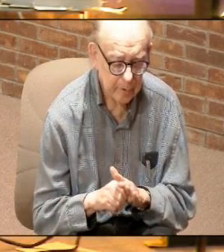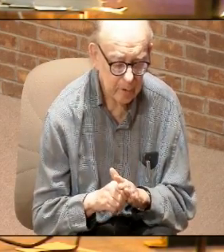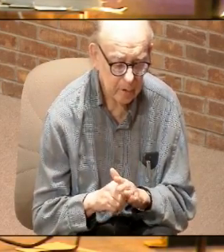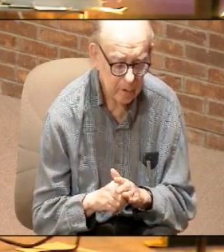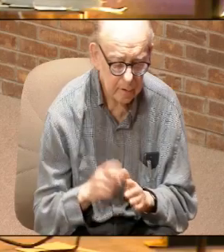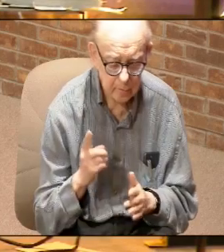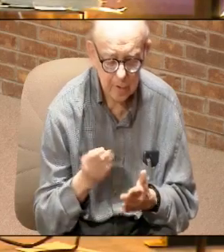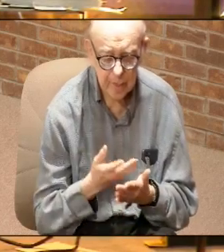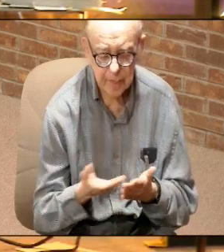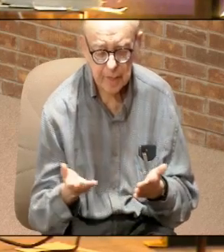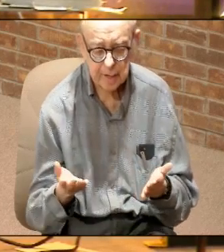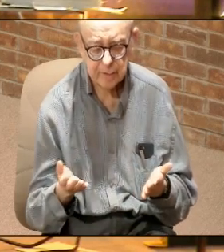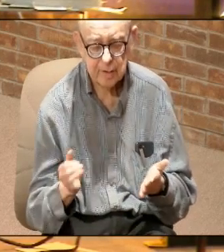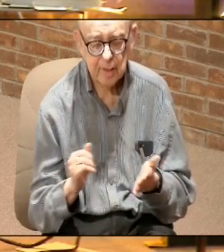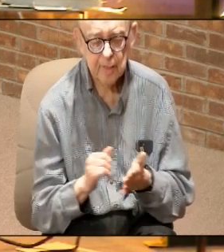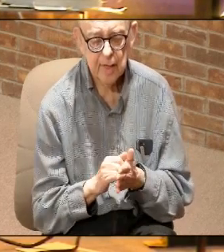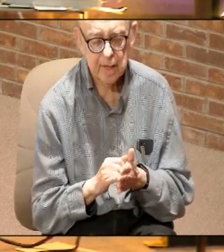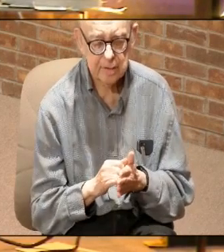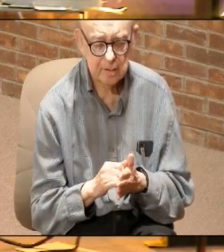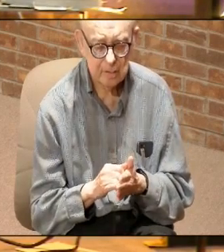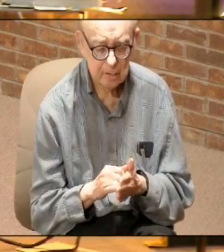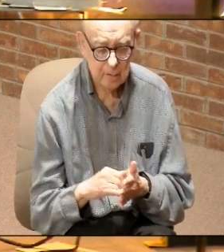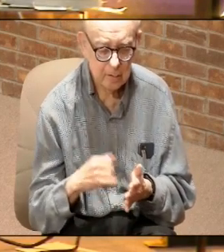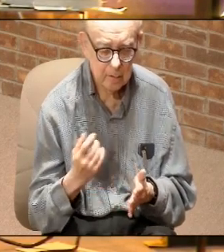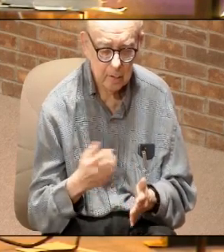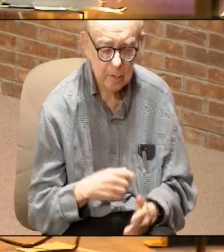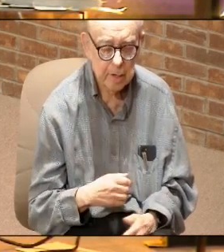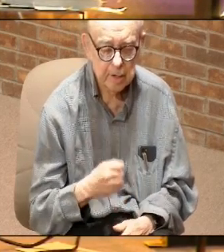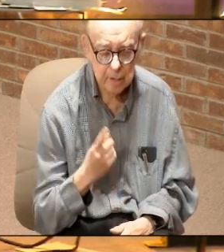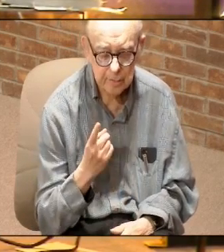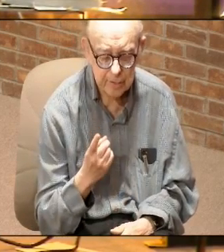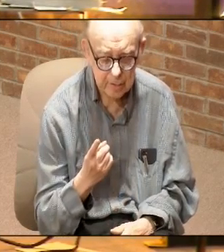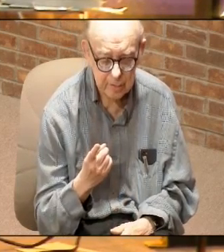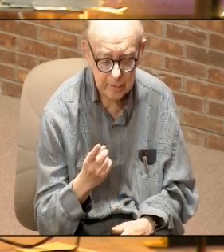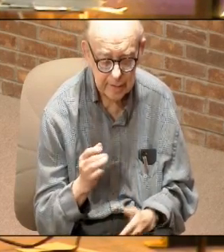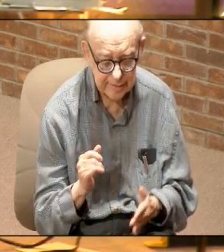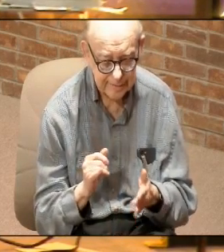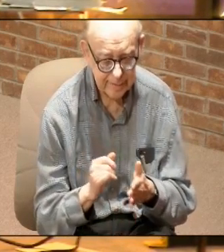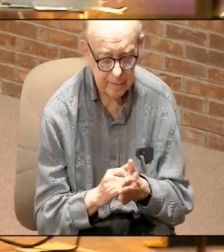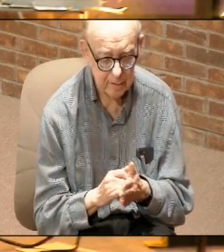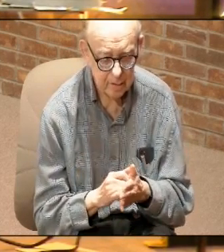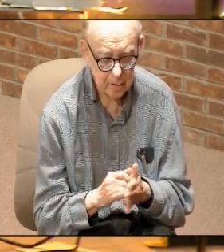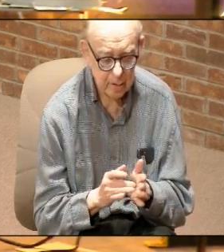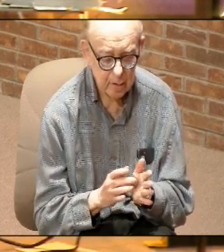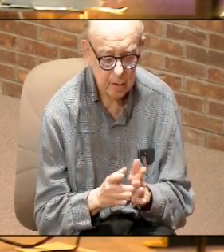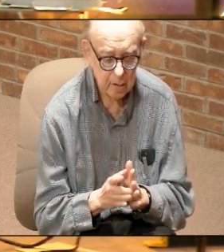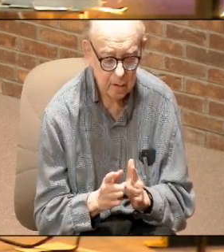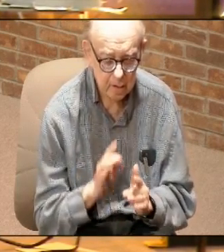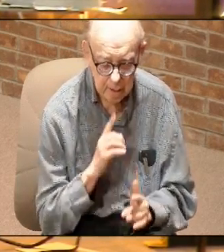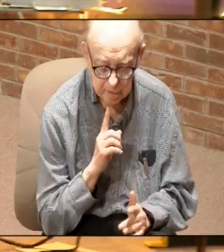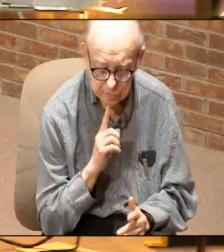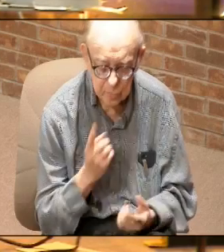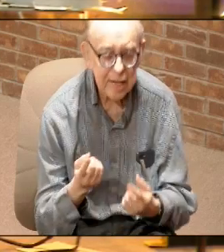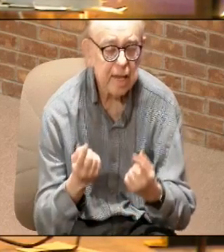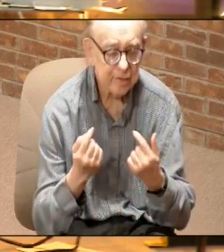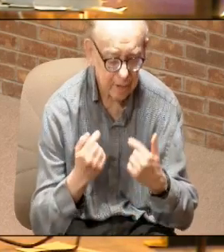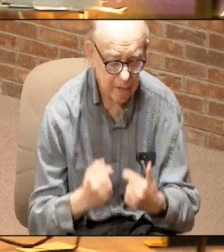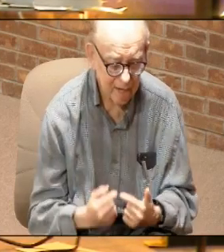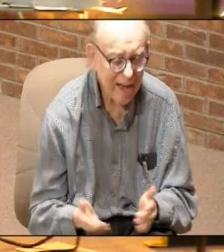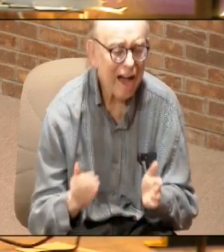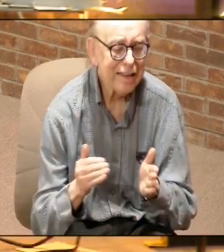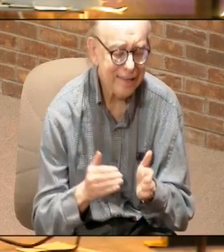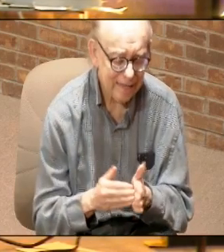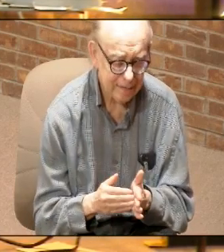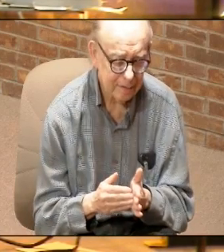And one of the things that we need to understand is this, that Jesus is coming